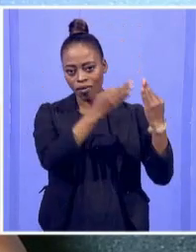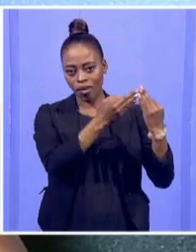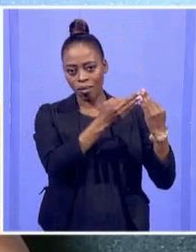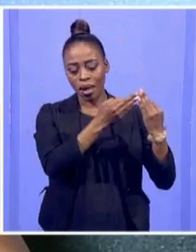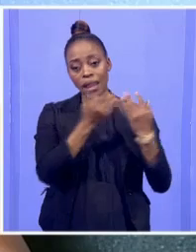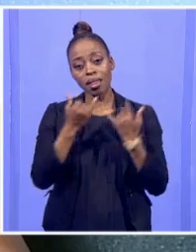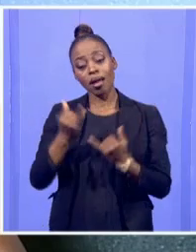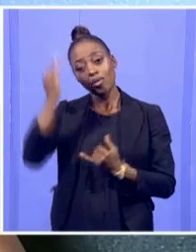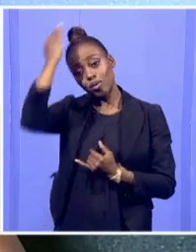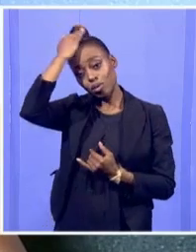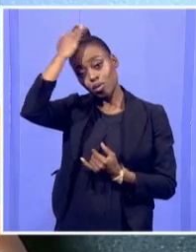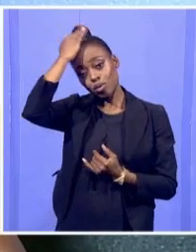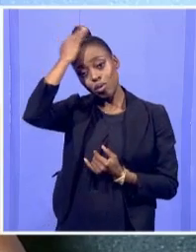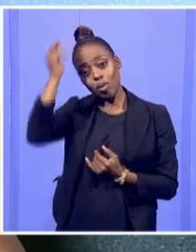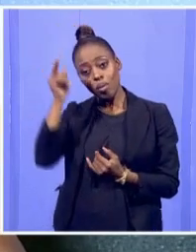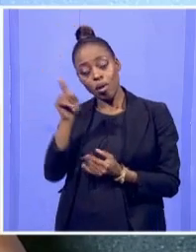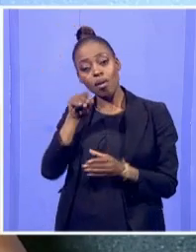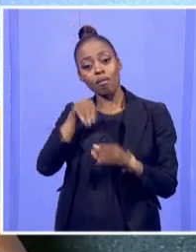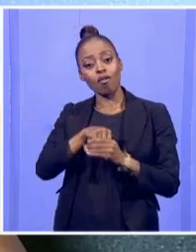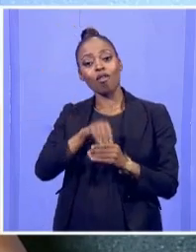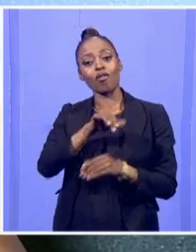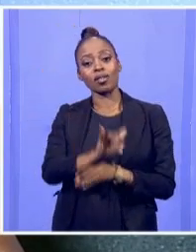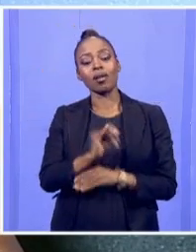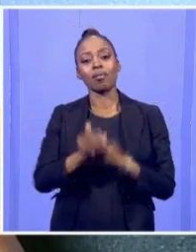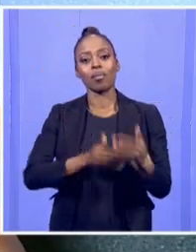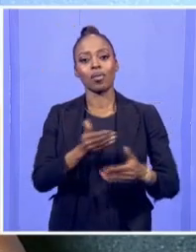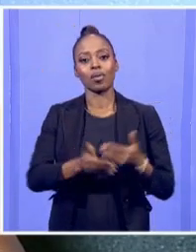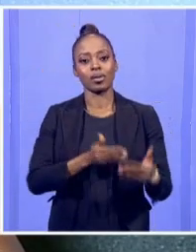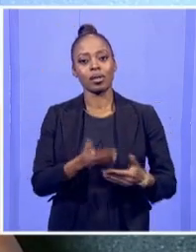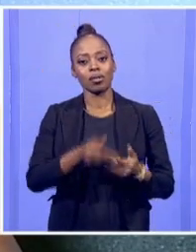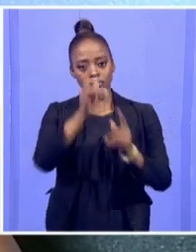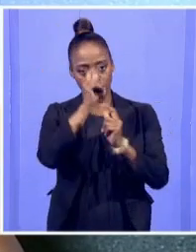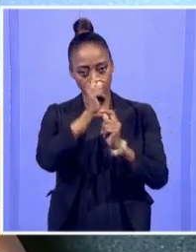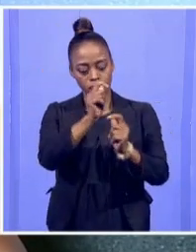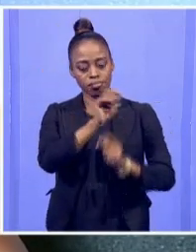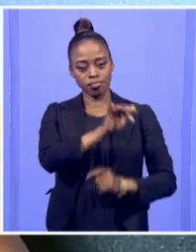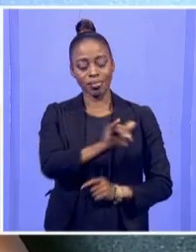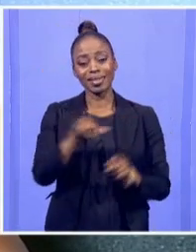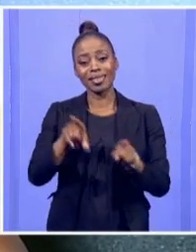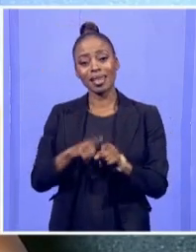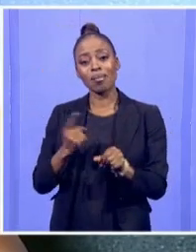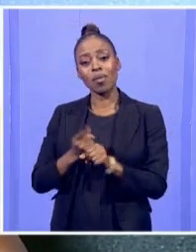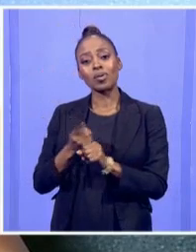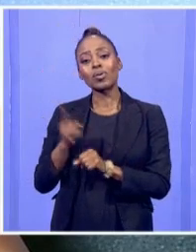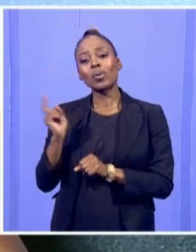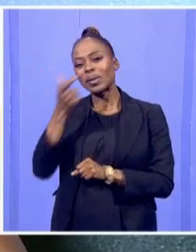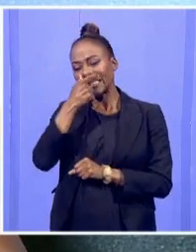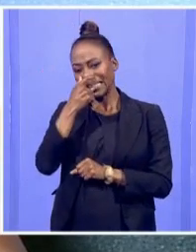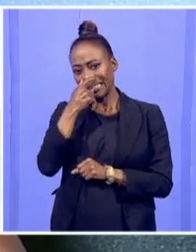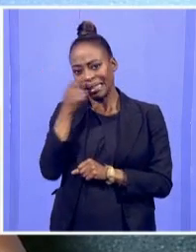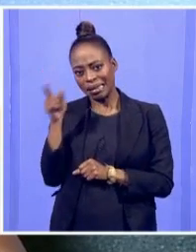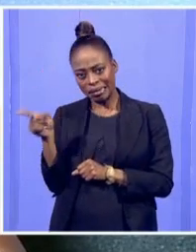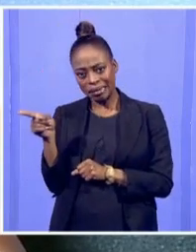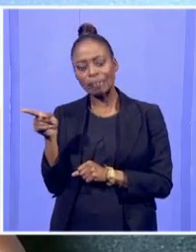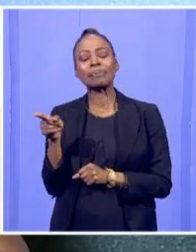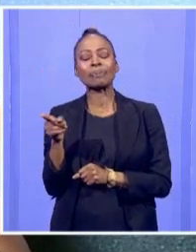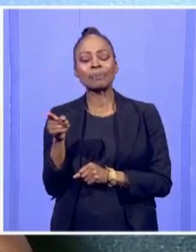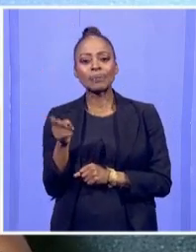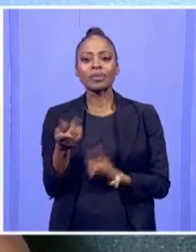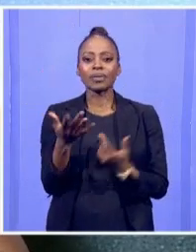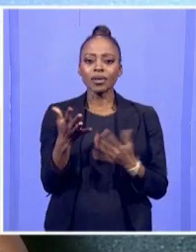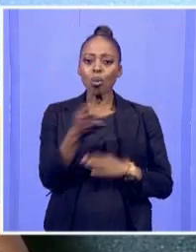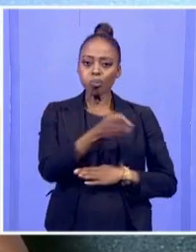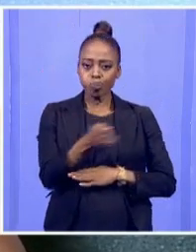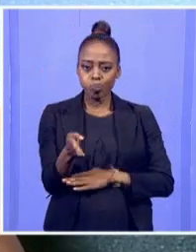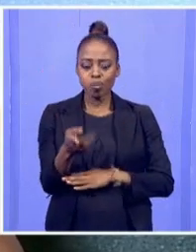President Jacob Zuma was party to that process of recognizing it. Even the current president, Cyril Ramaphosa, was